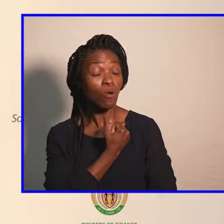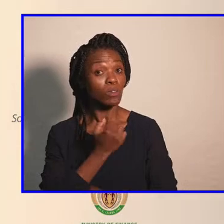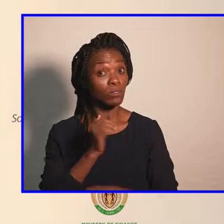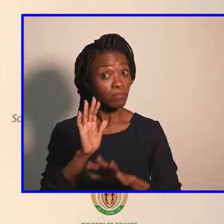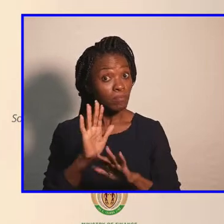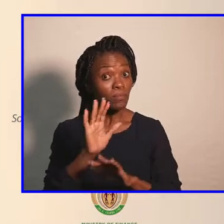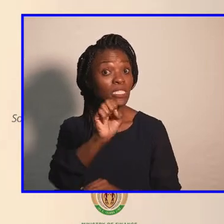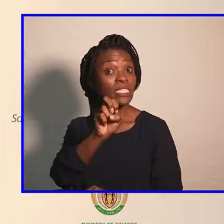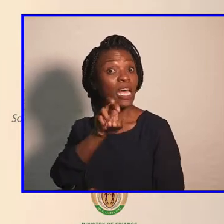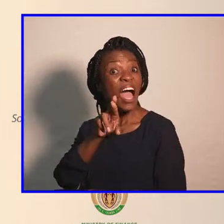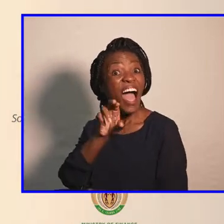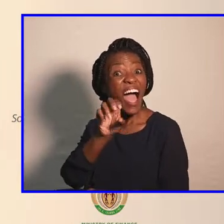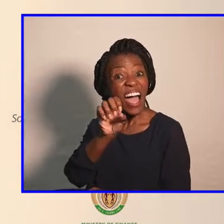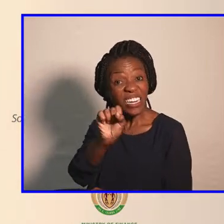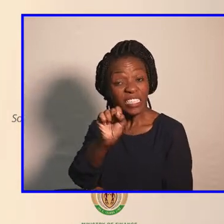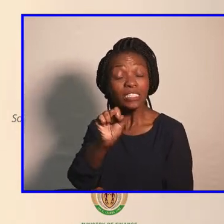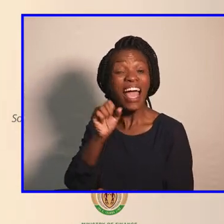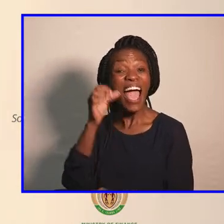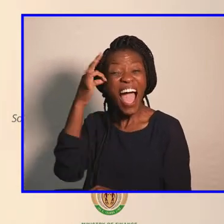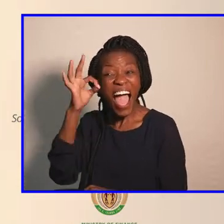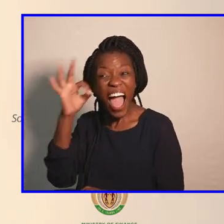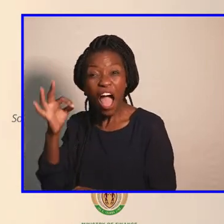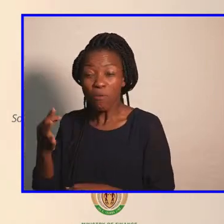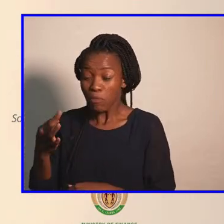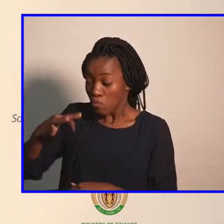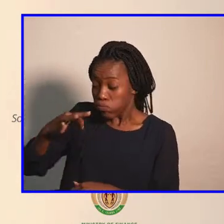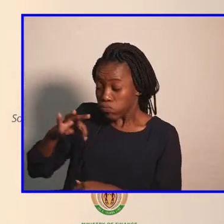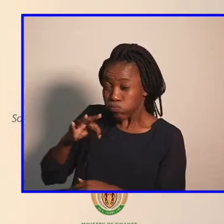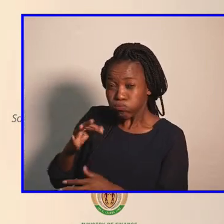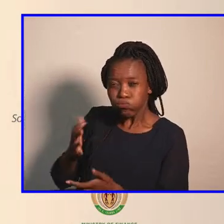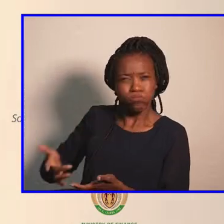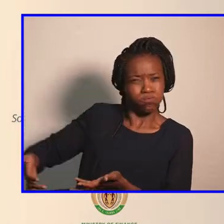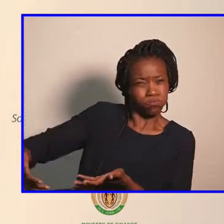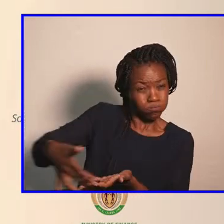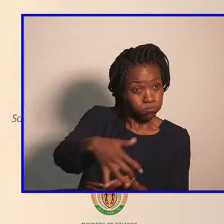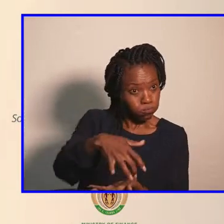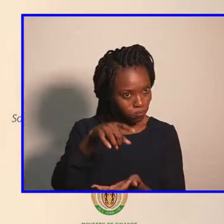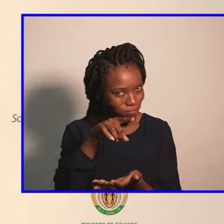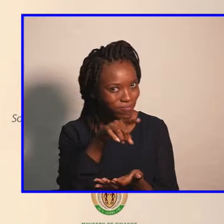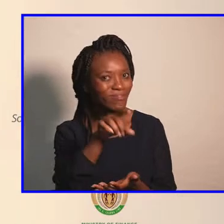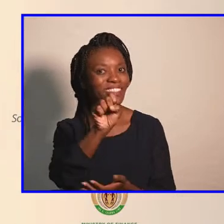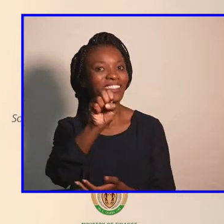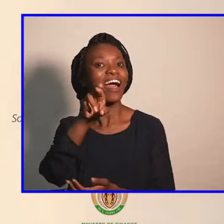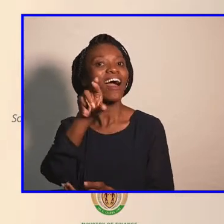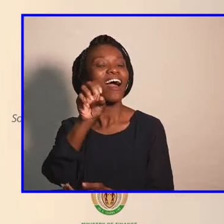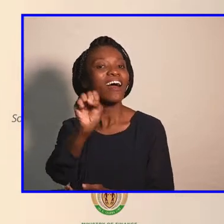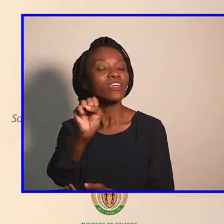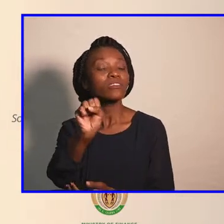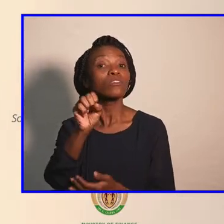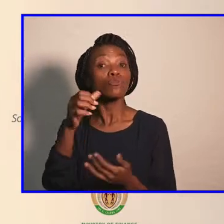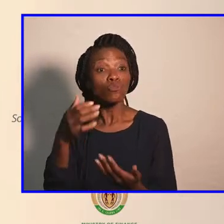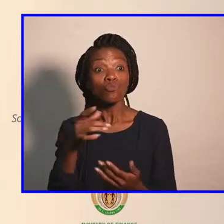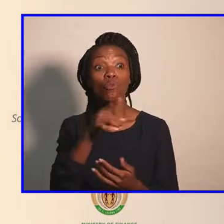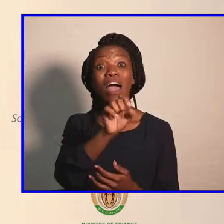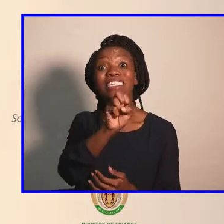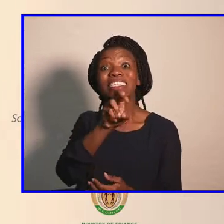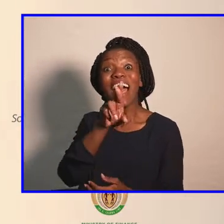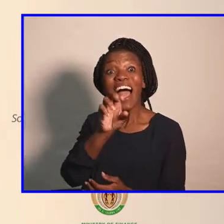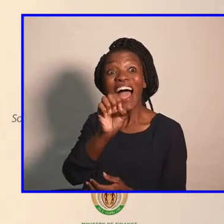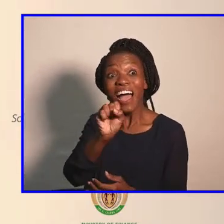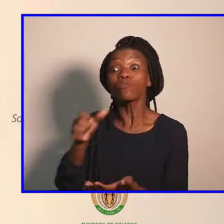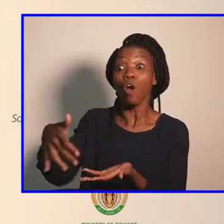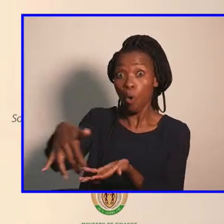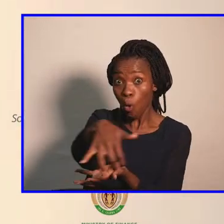than 90% of all government revenues. In addition to its revenue collection mandate and